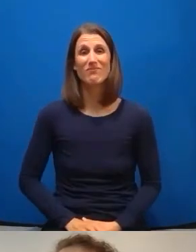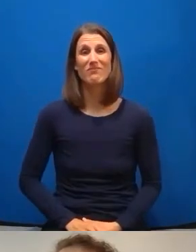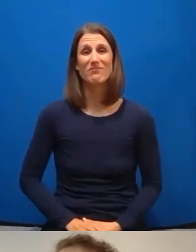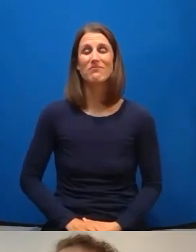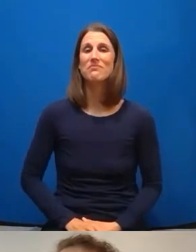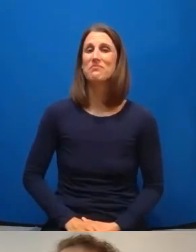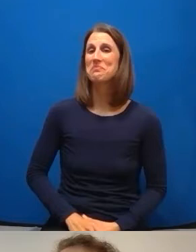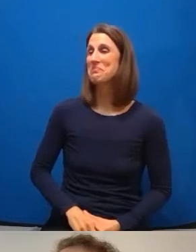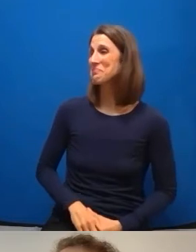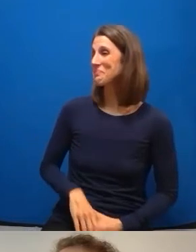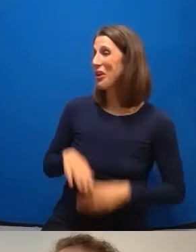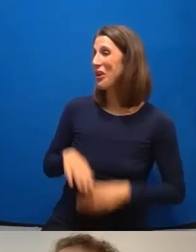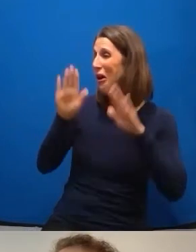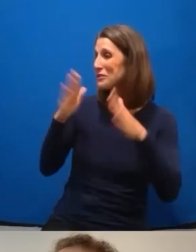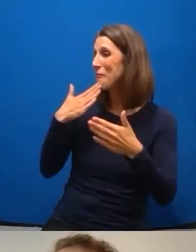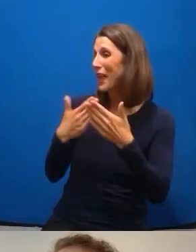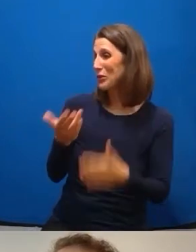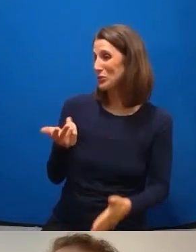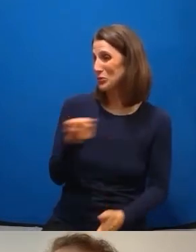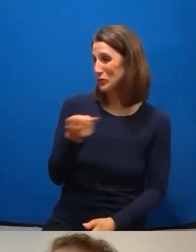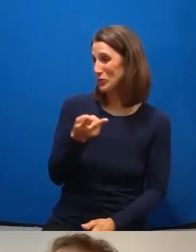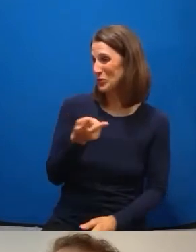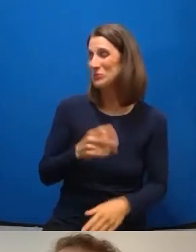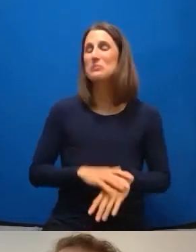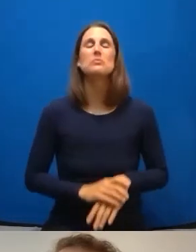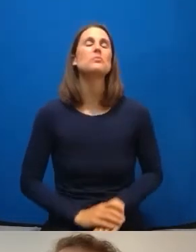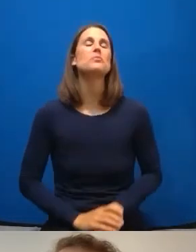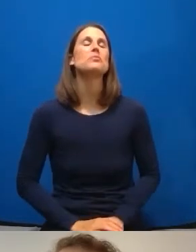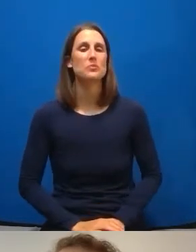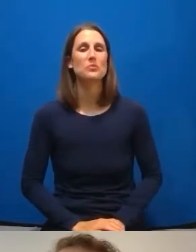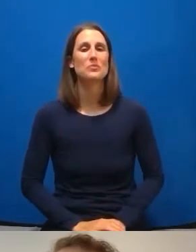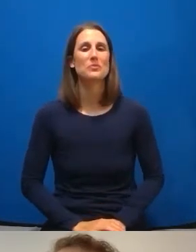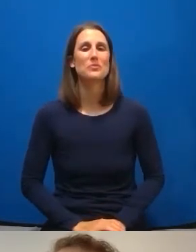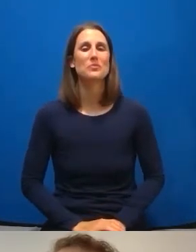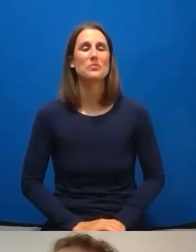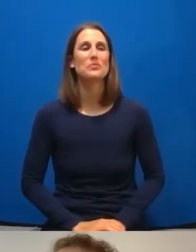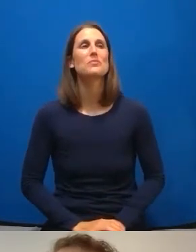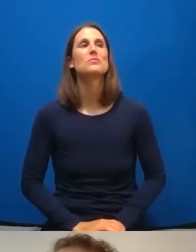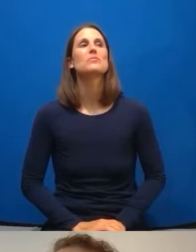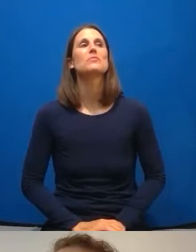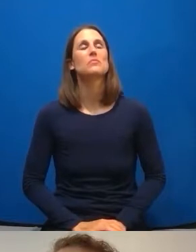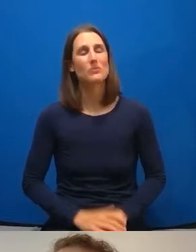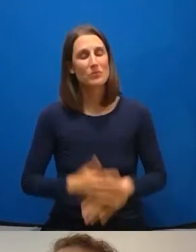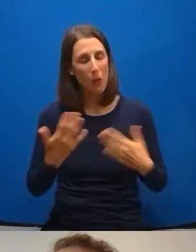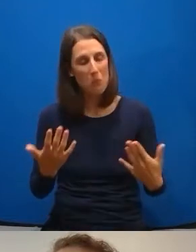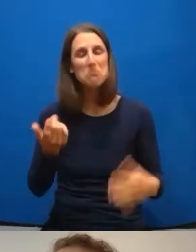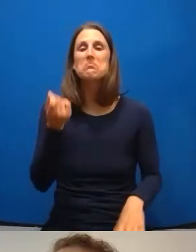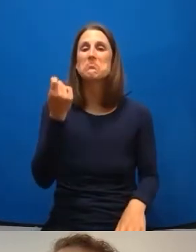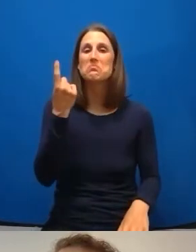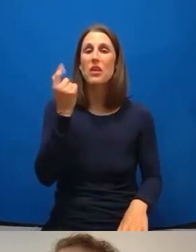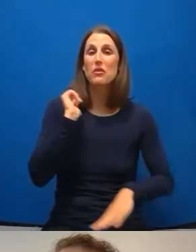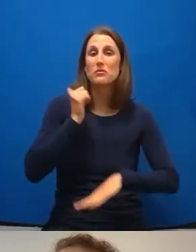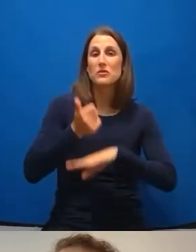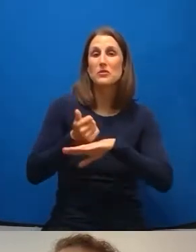Awesome, thank you both. All right, so if you want to just talk briefly about, we're about 3 months at this point into this remote